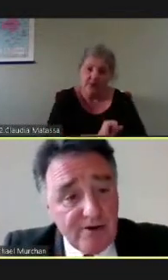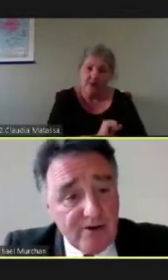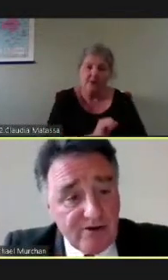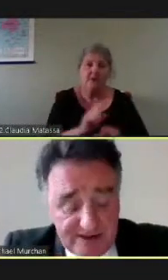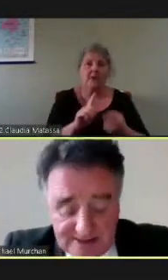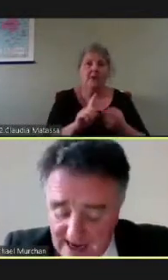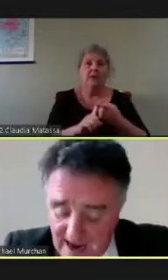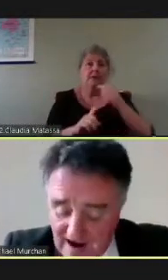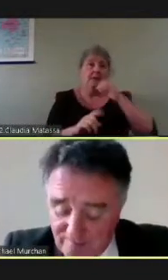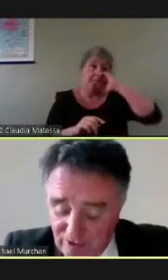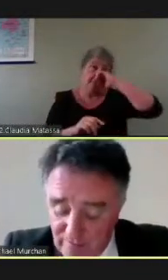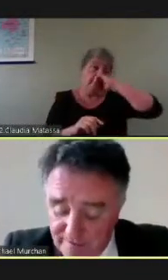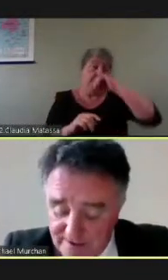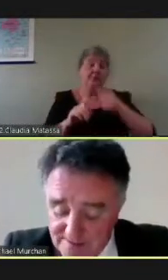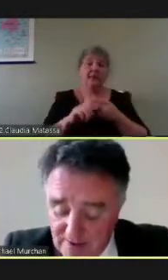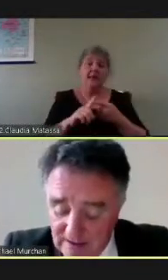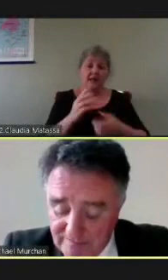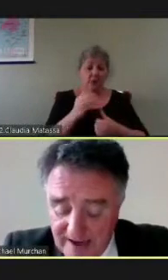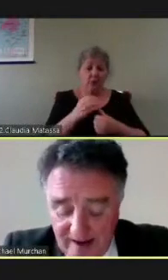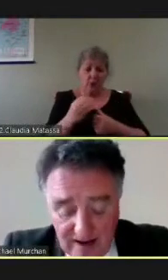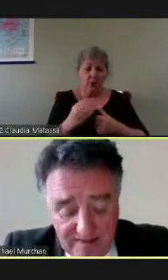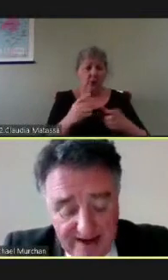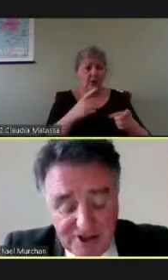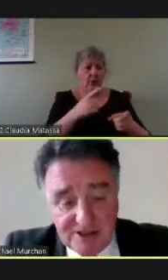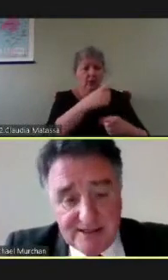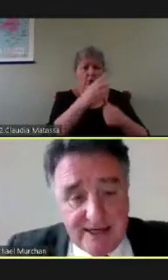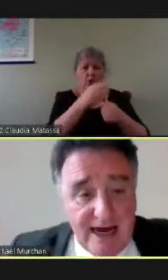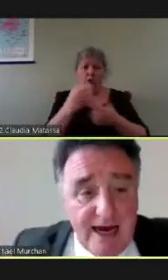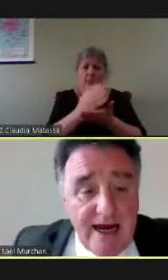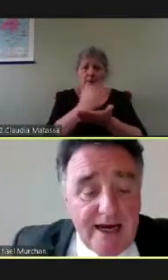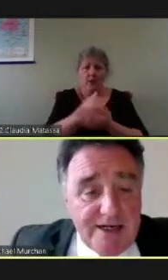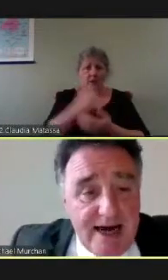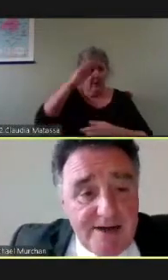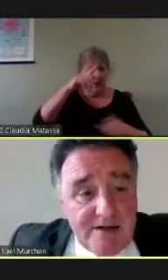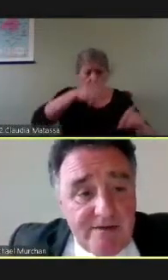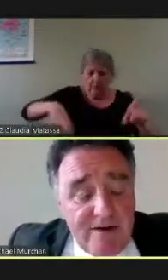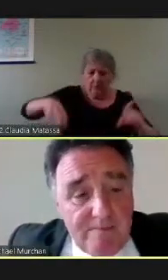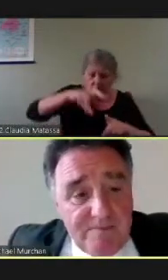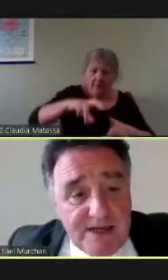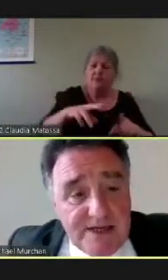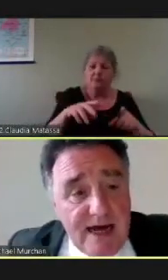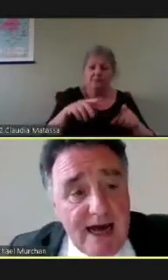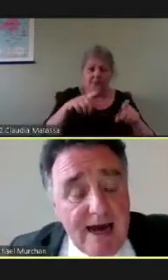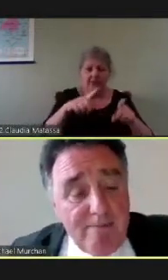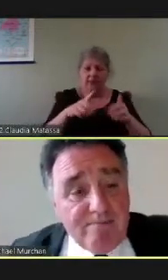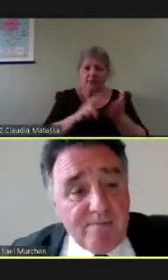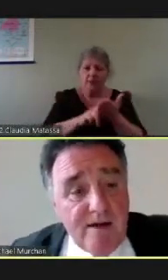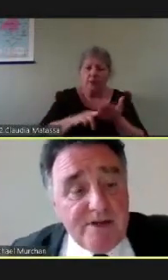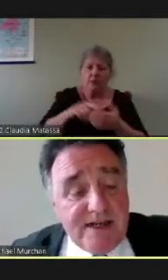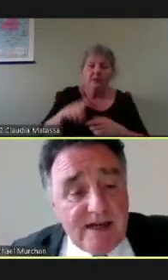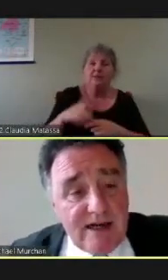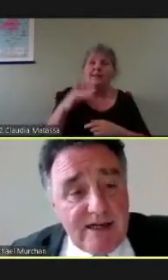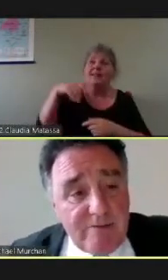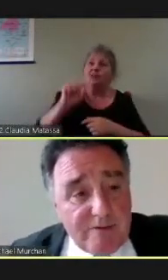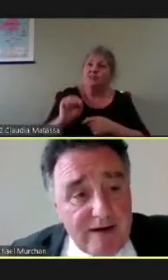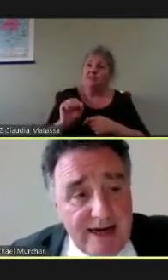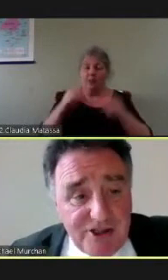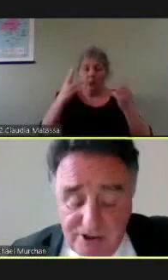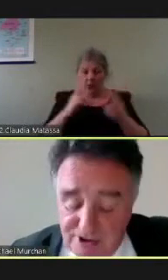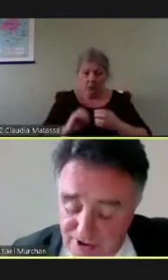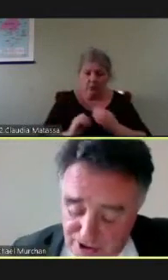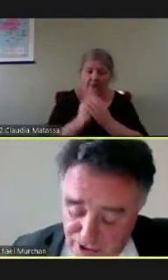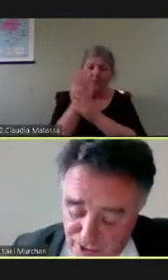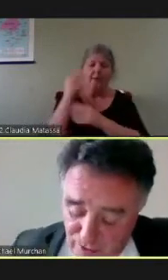elsewhere in other countries have proven this model of care. And the HSE intend to develop this, particularly